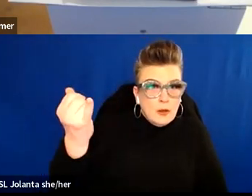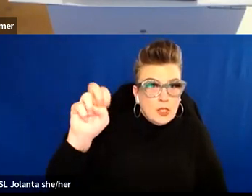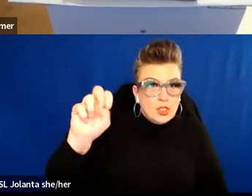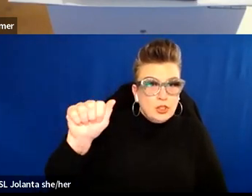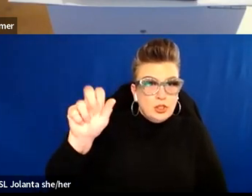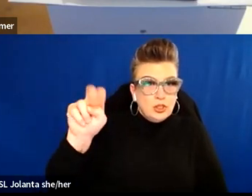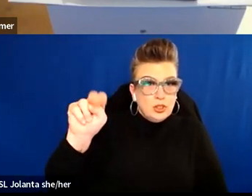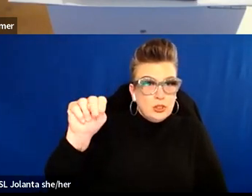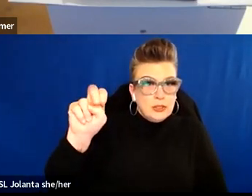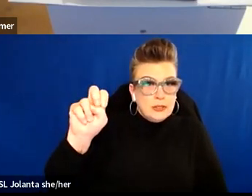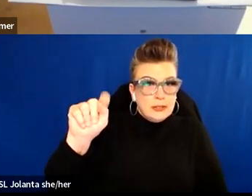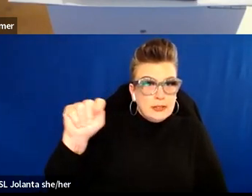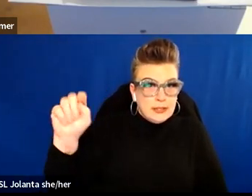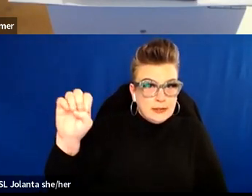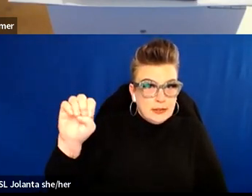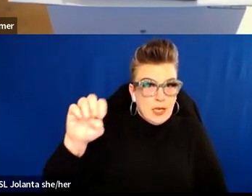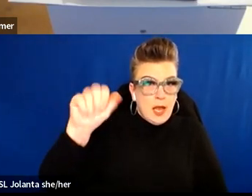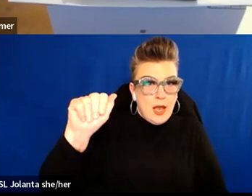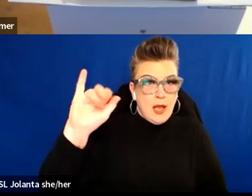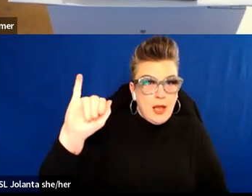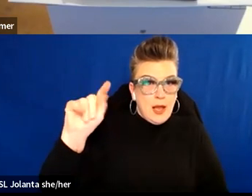he met at